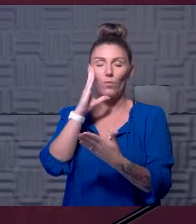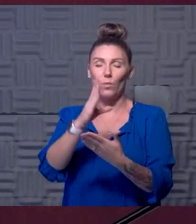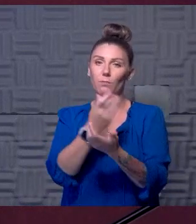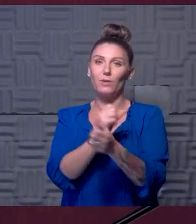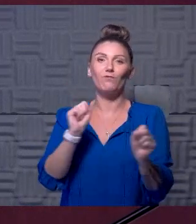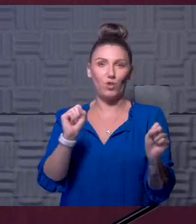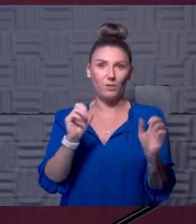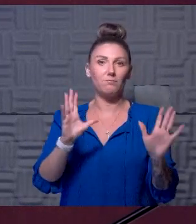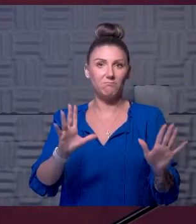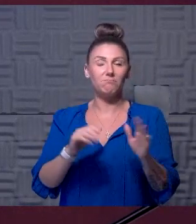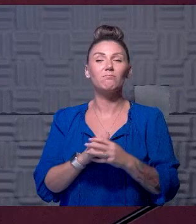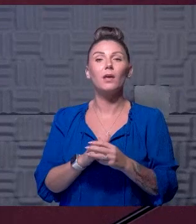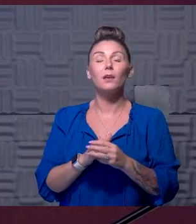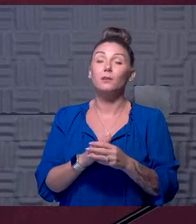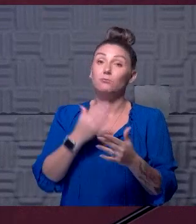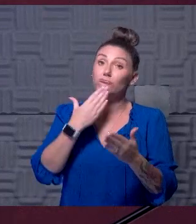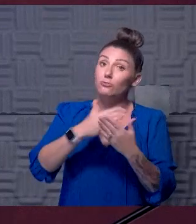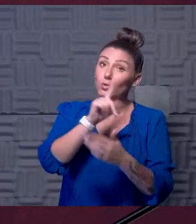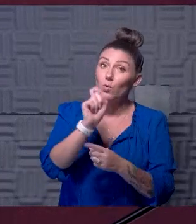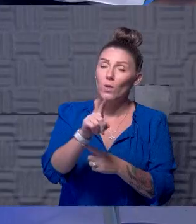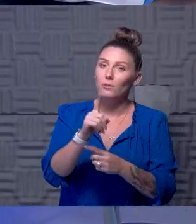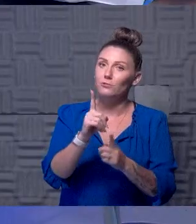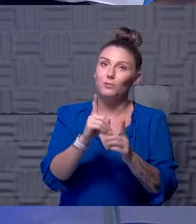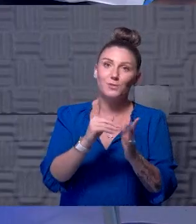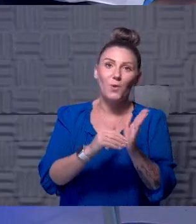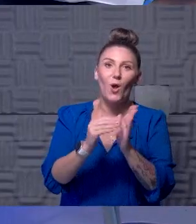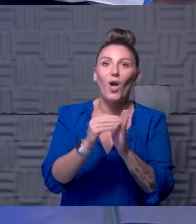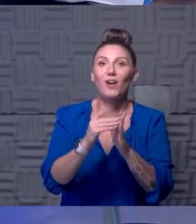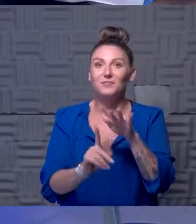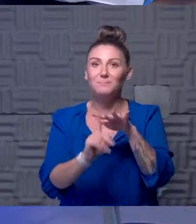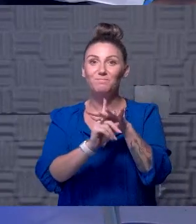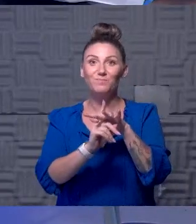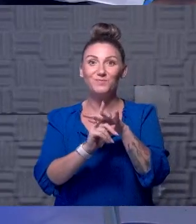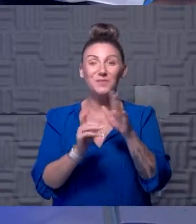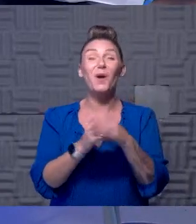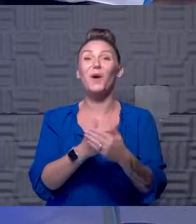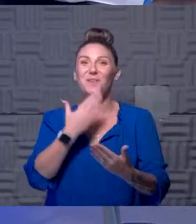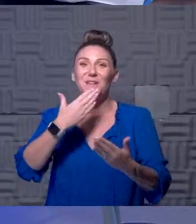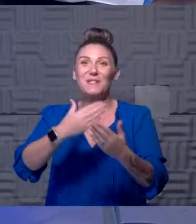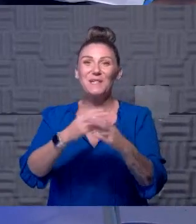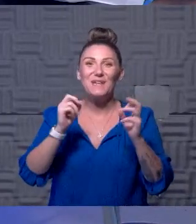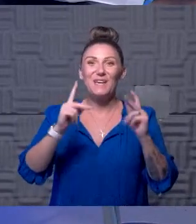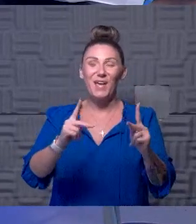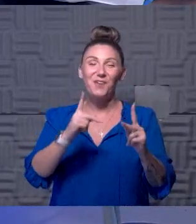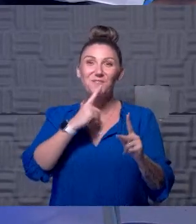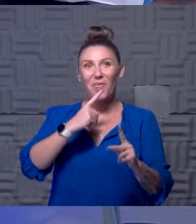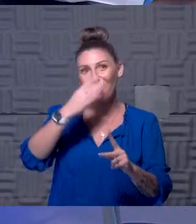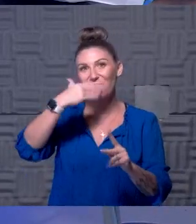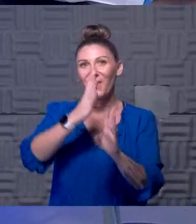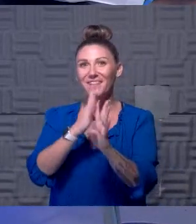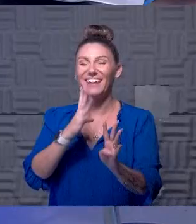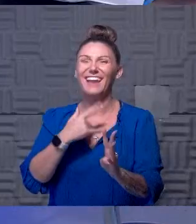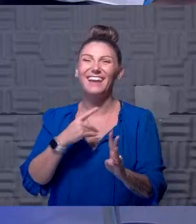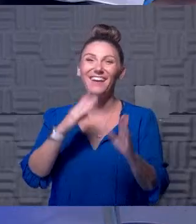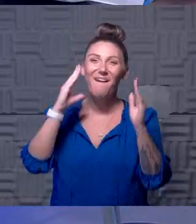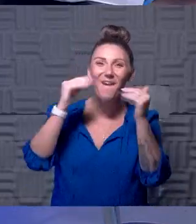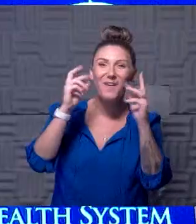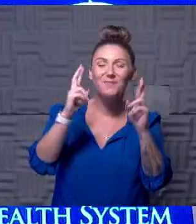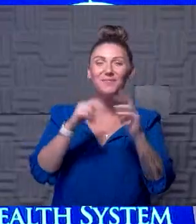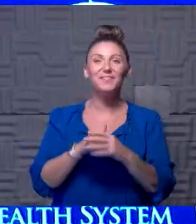good question, though, often one that comes up. Oh, good. So I can cut to the head of the line. Yeah, there you go. Or toward the front, right? There you're hoping.